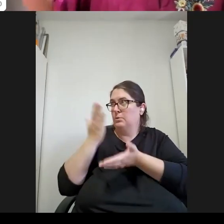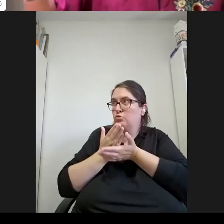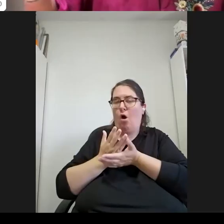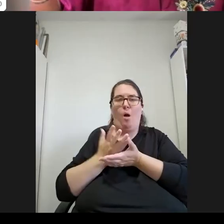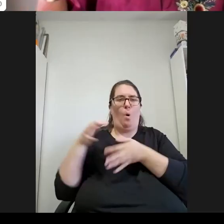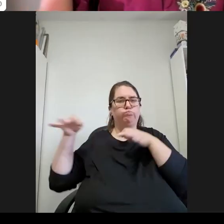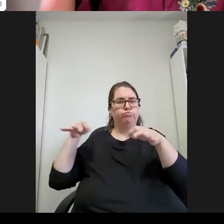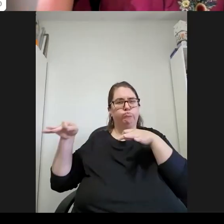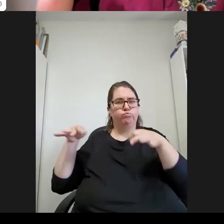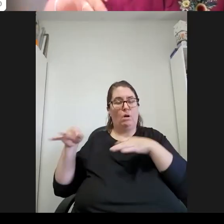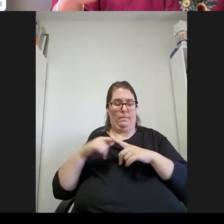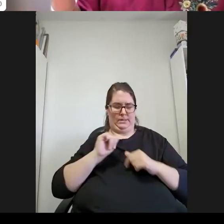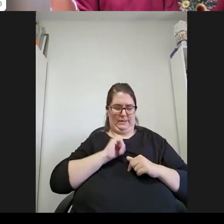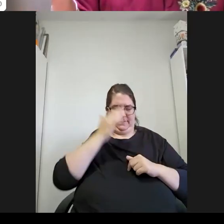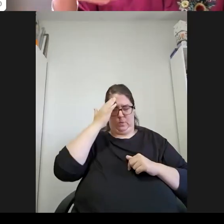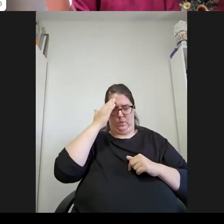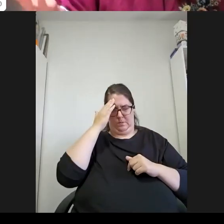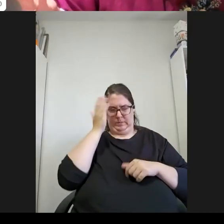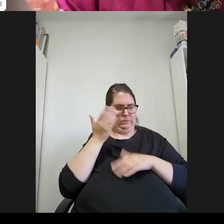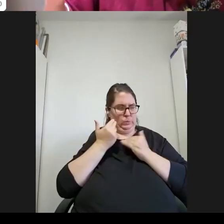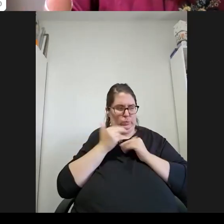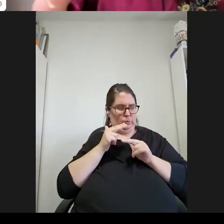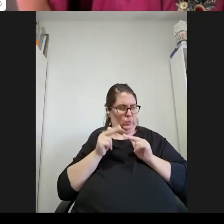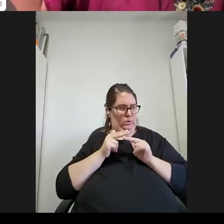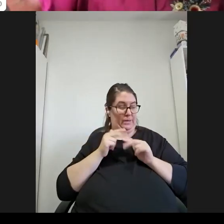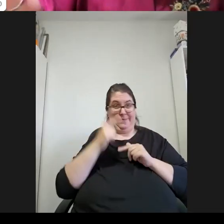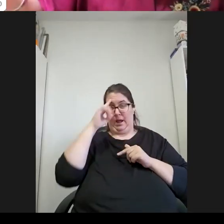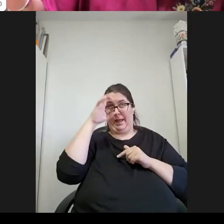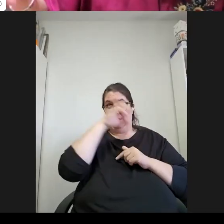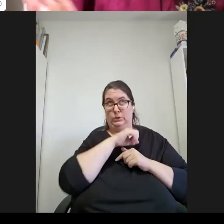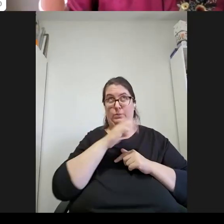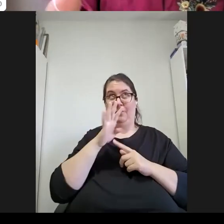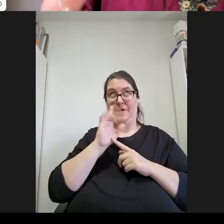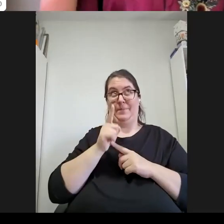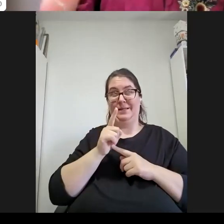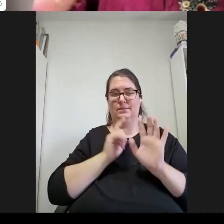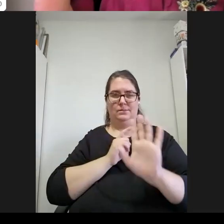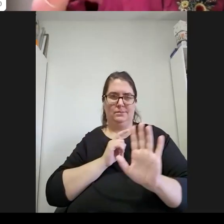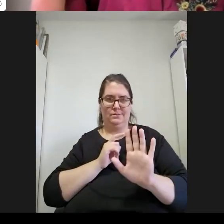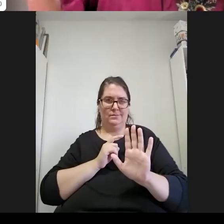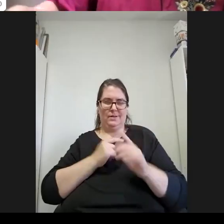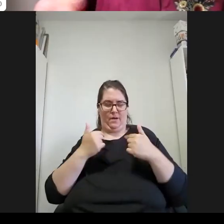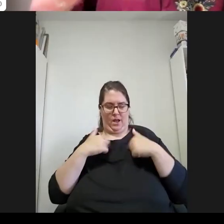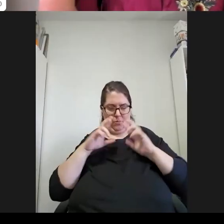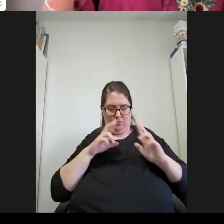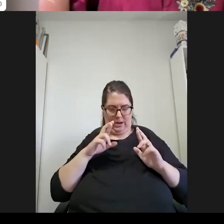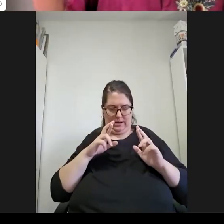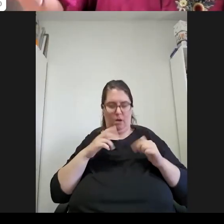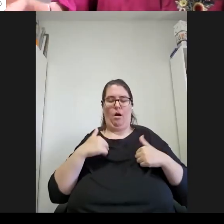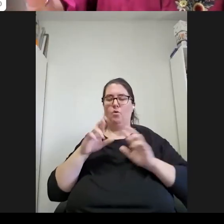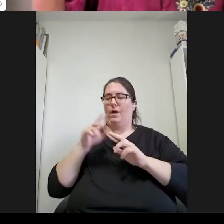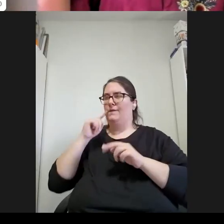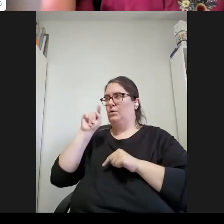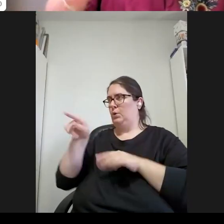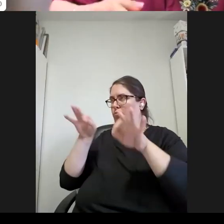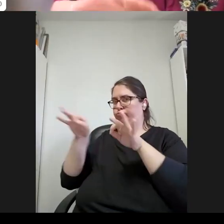prepare yourself and because if you prepare yourself, you prepare your client, right? Simultaneously, it's like, this is what the purpose is, these many